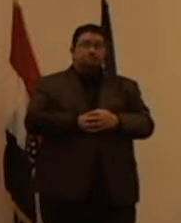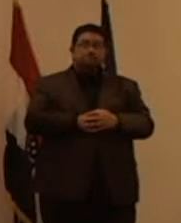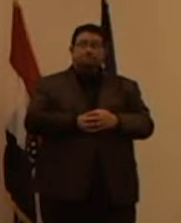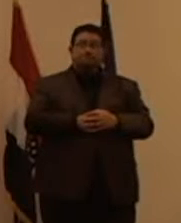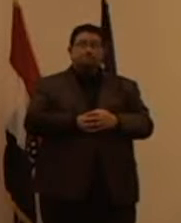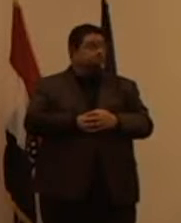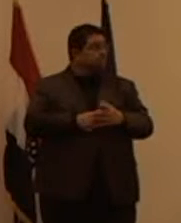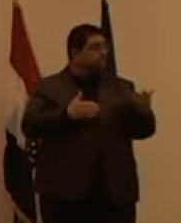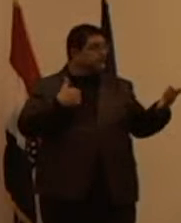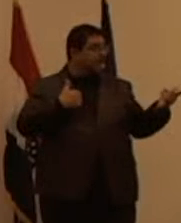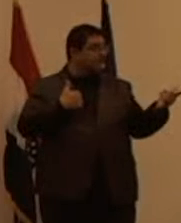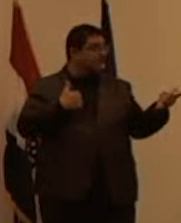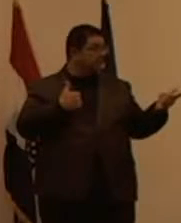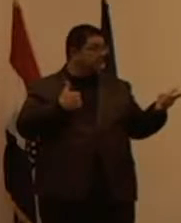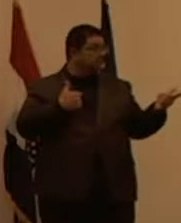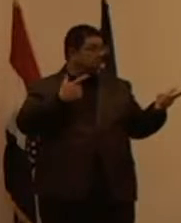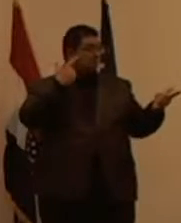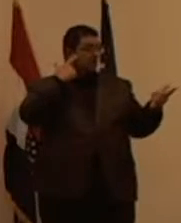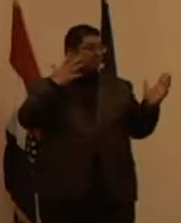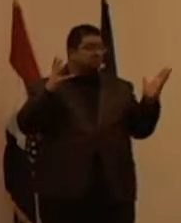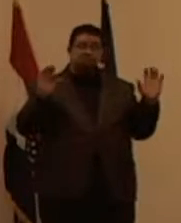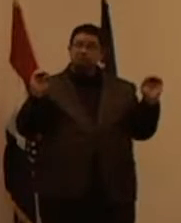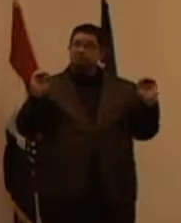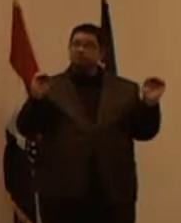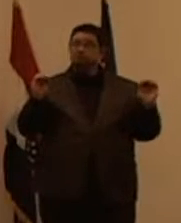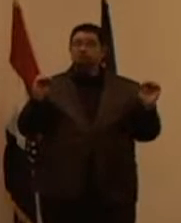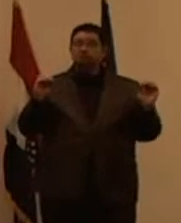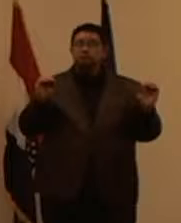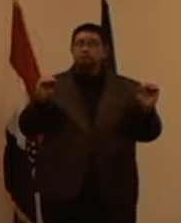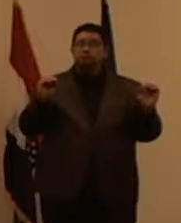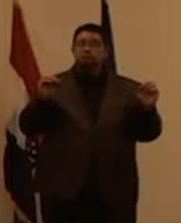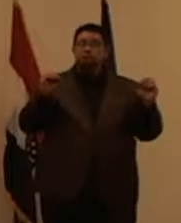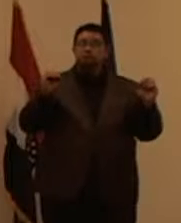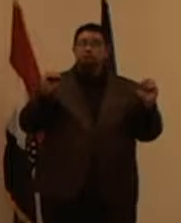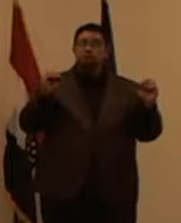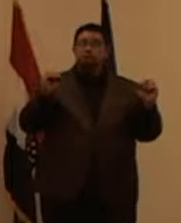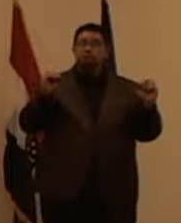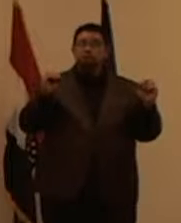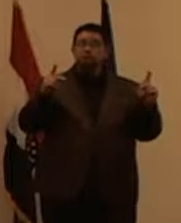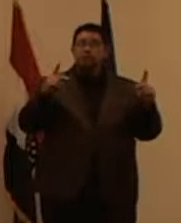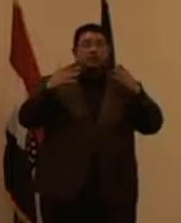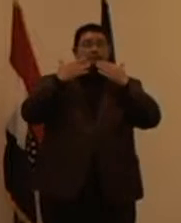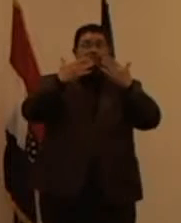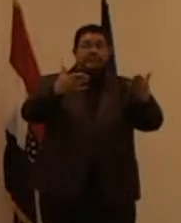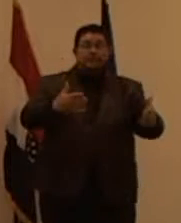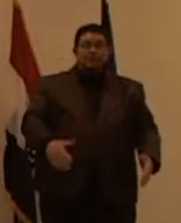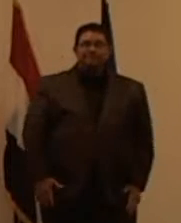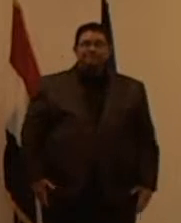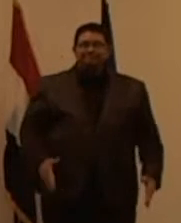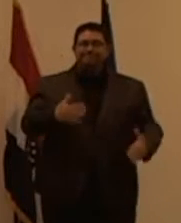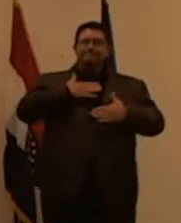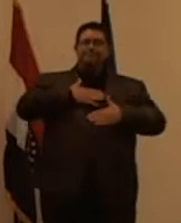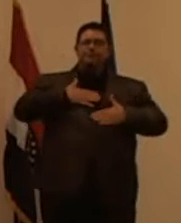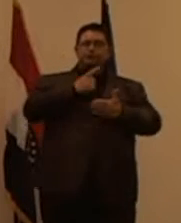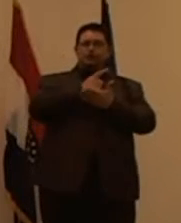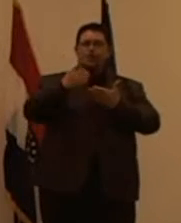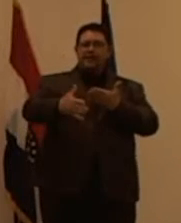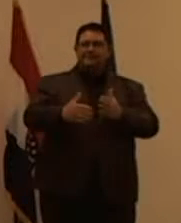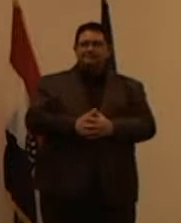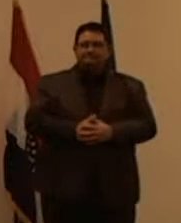Doug, do you have anything? I think we're good. Okay. Thank you. Everyone enjoy your weekend.